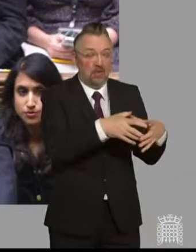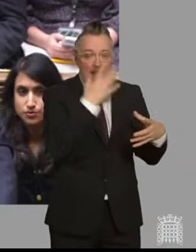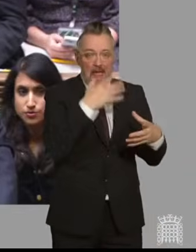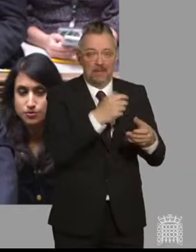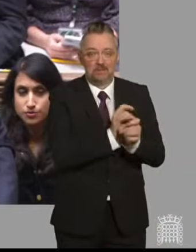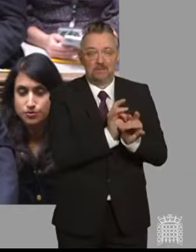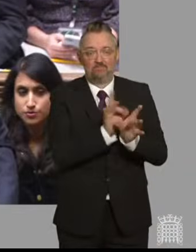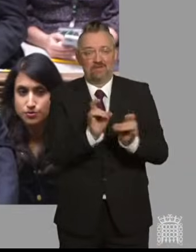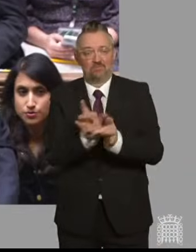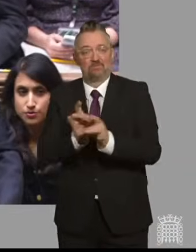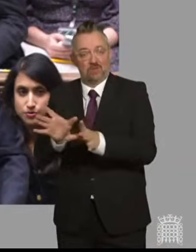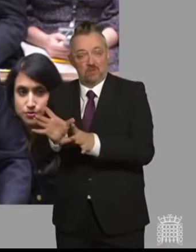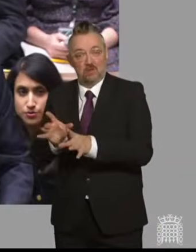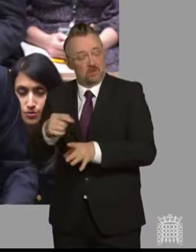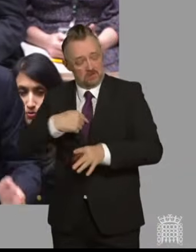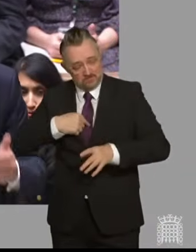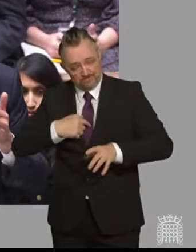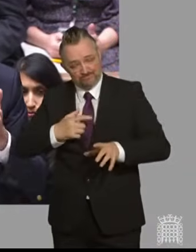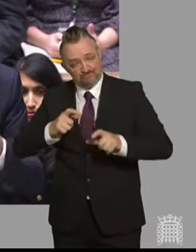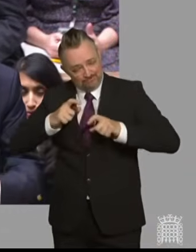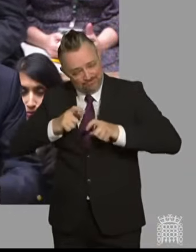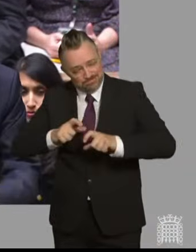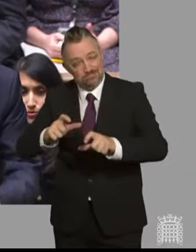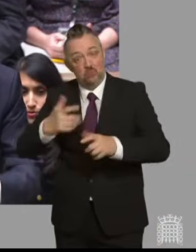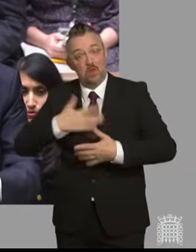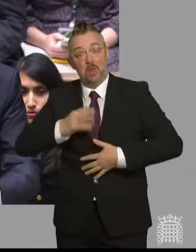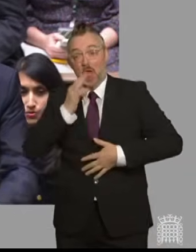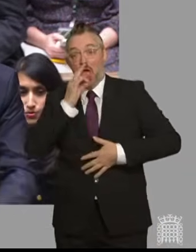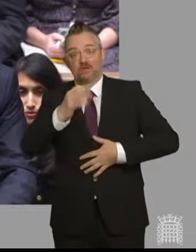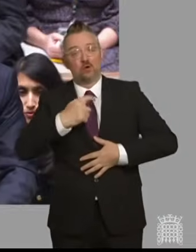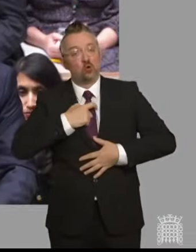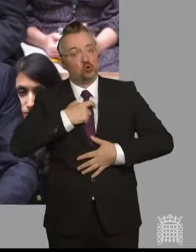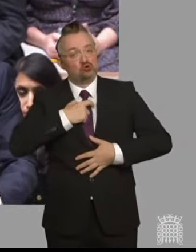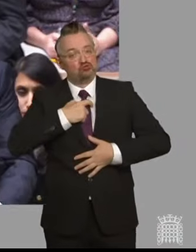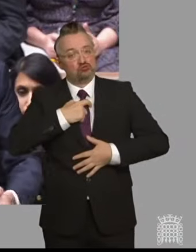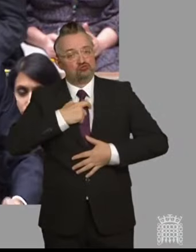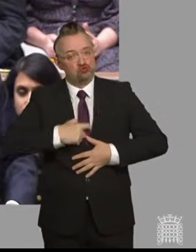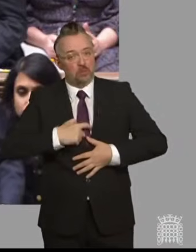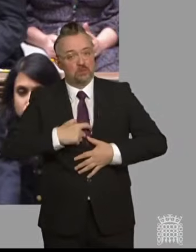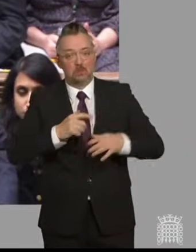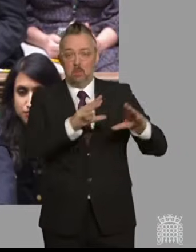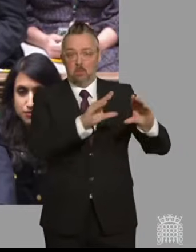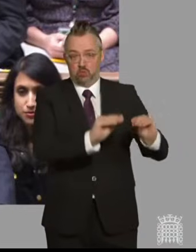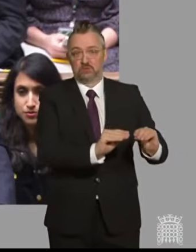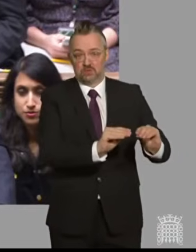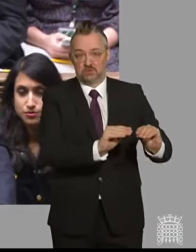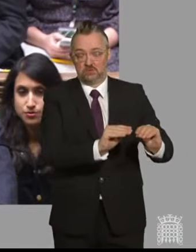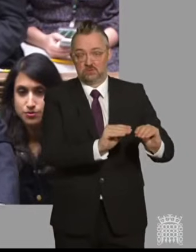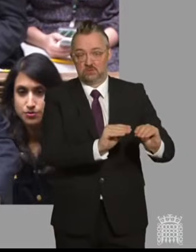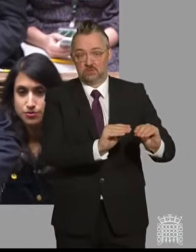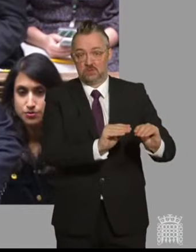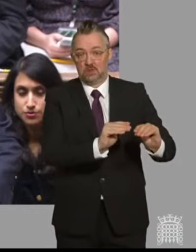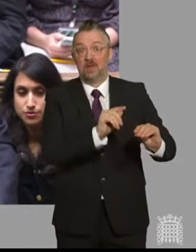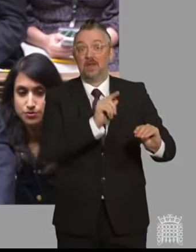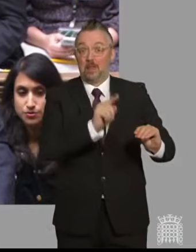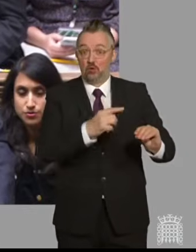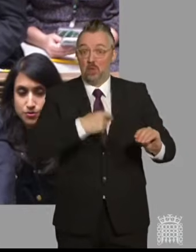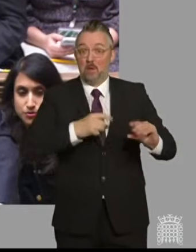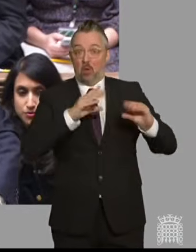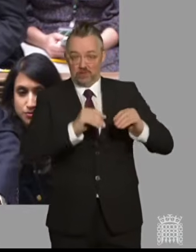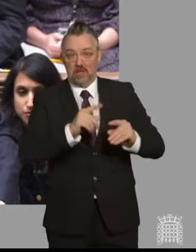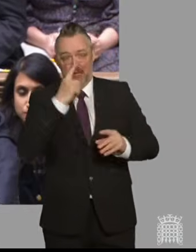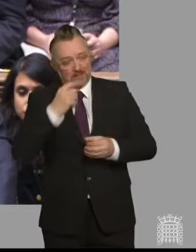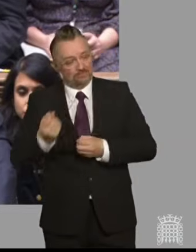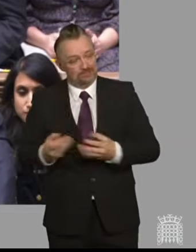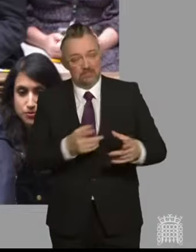immediate humanitarian ceasefire, which will provide the conditions for a lasting and sustainable peace. But just calling for something